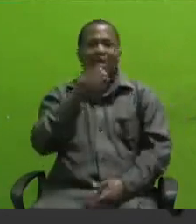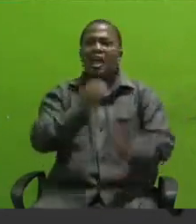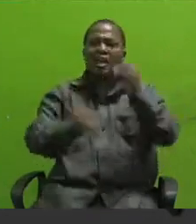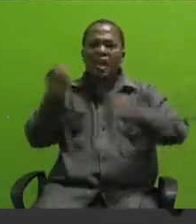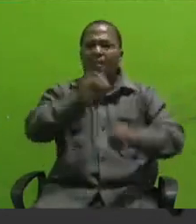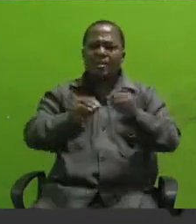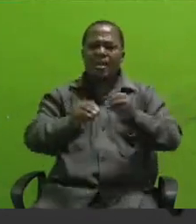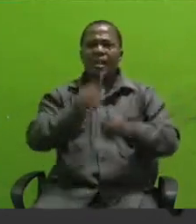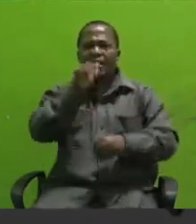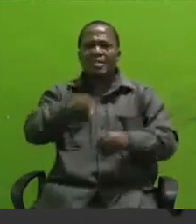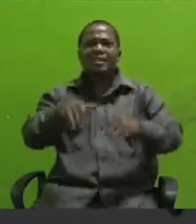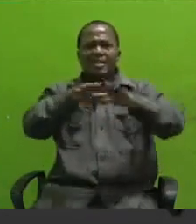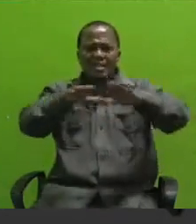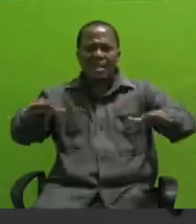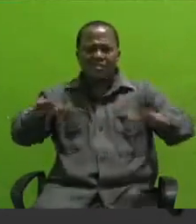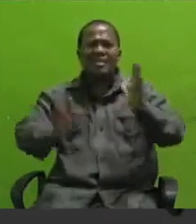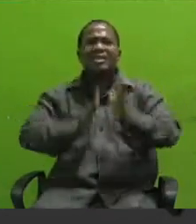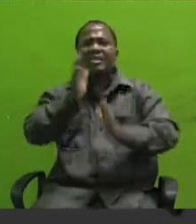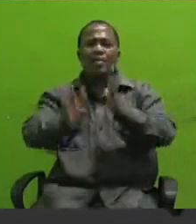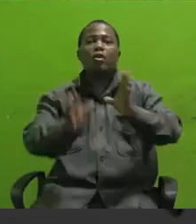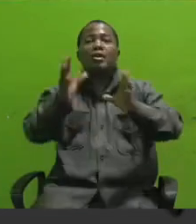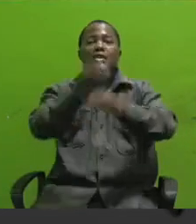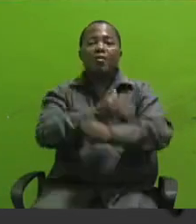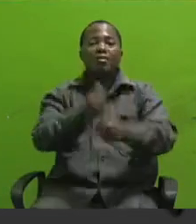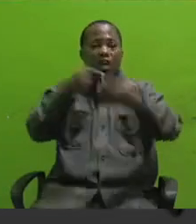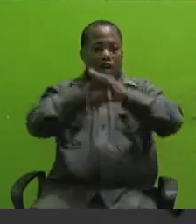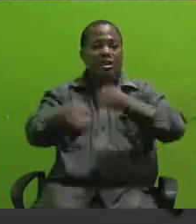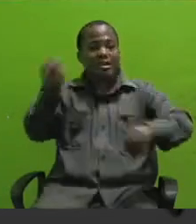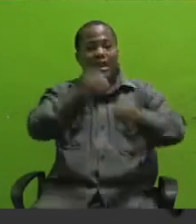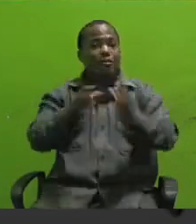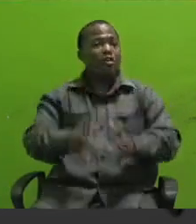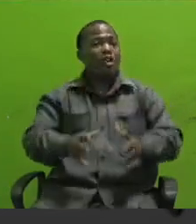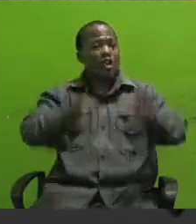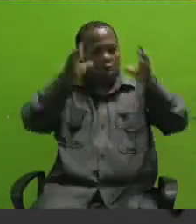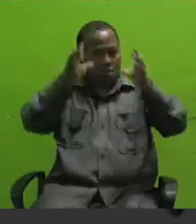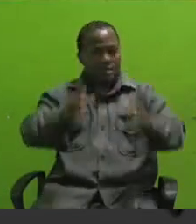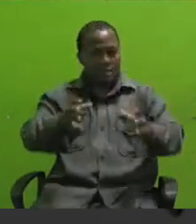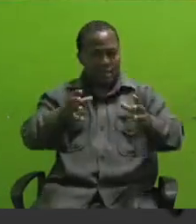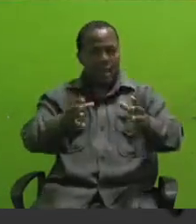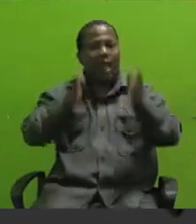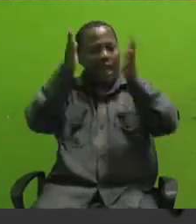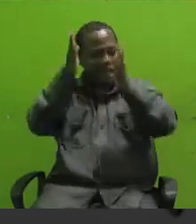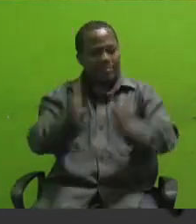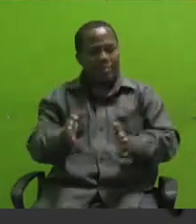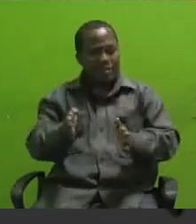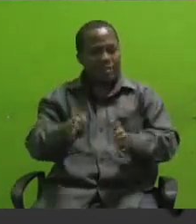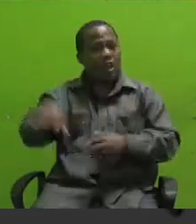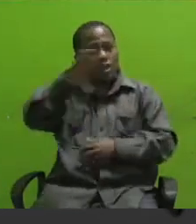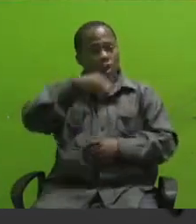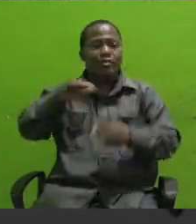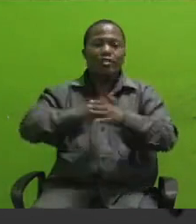Chemical warning signs are safety symbols found on chemical containers,